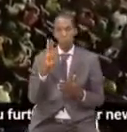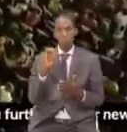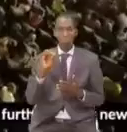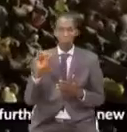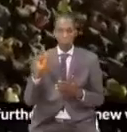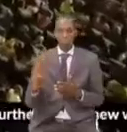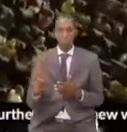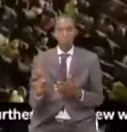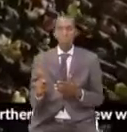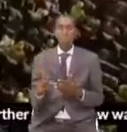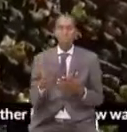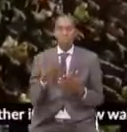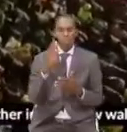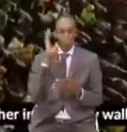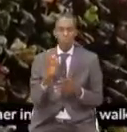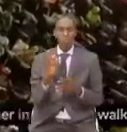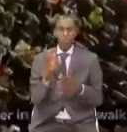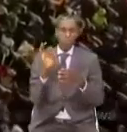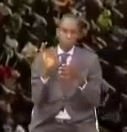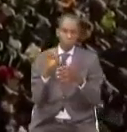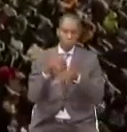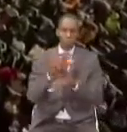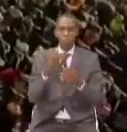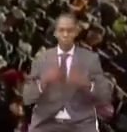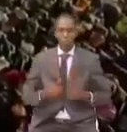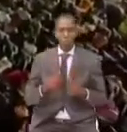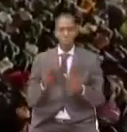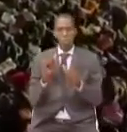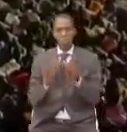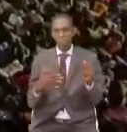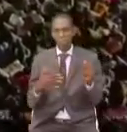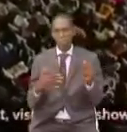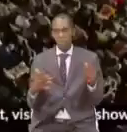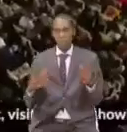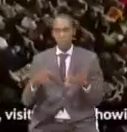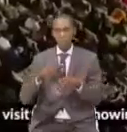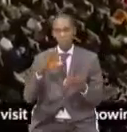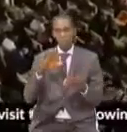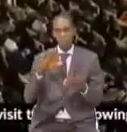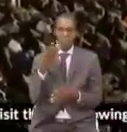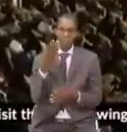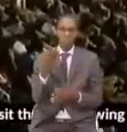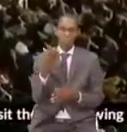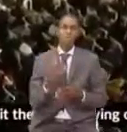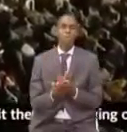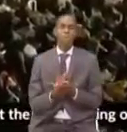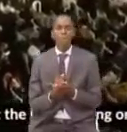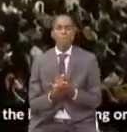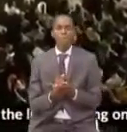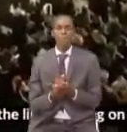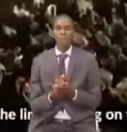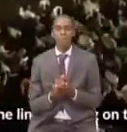Please And the rest of you,